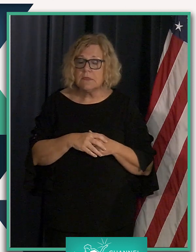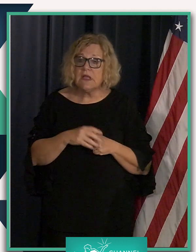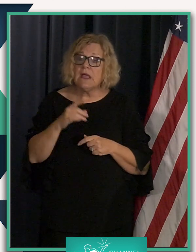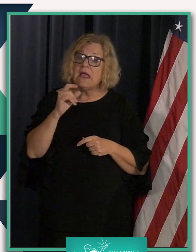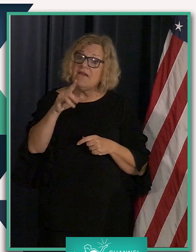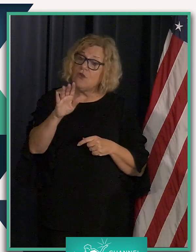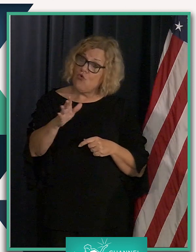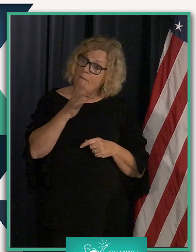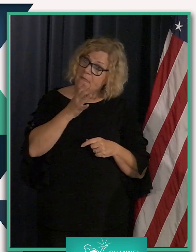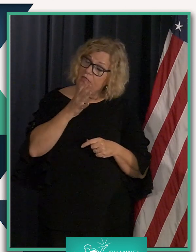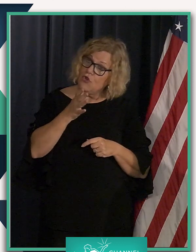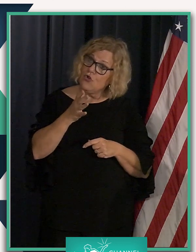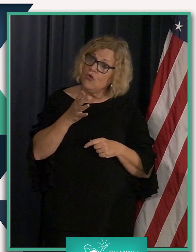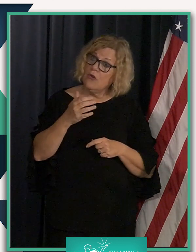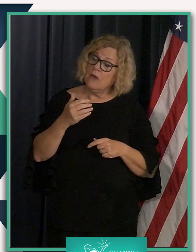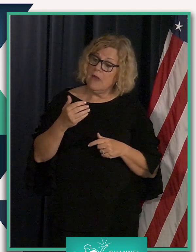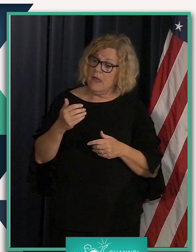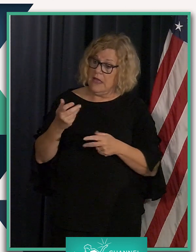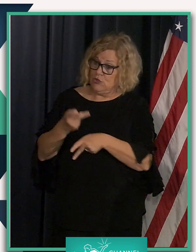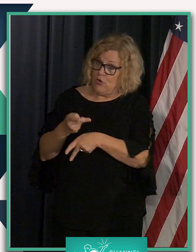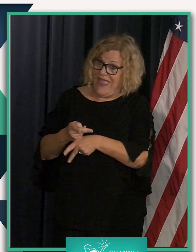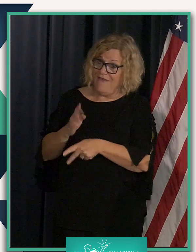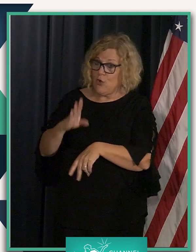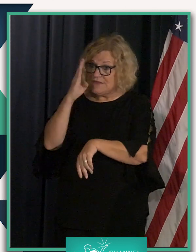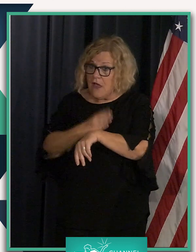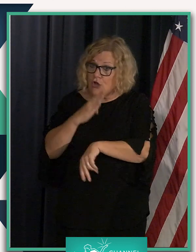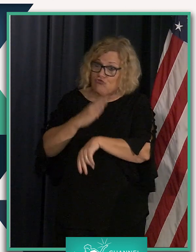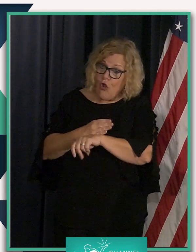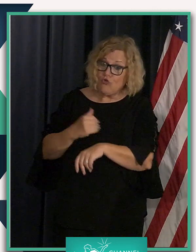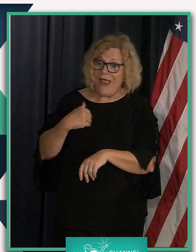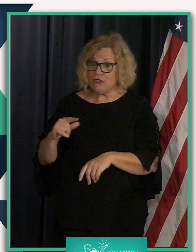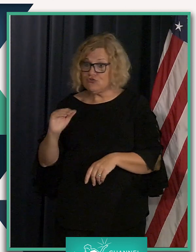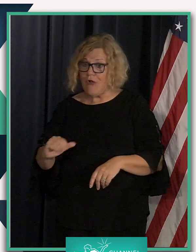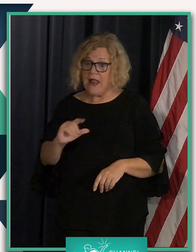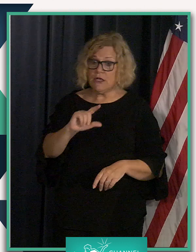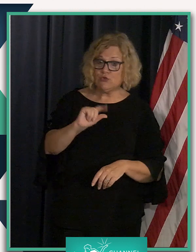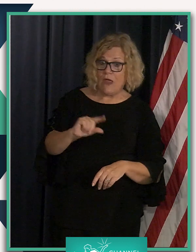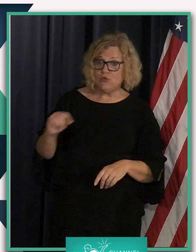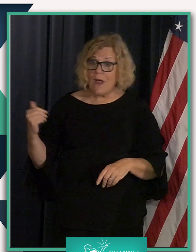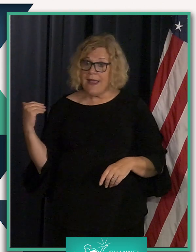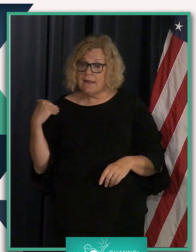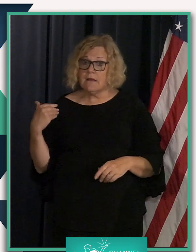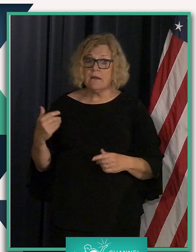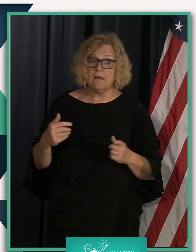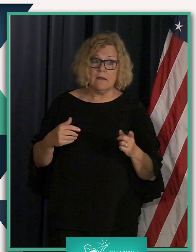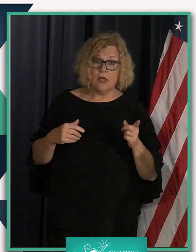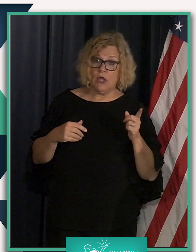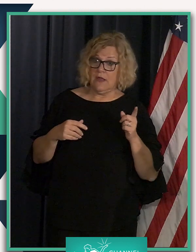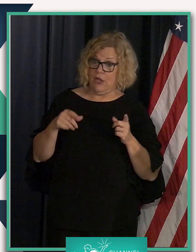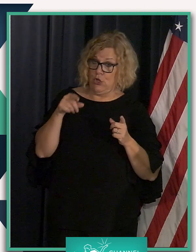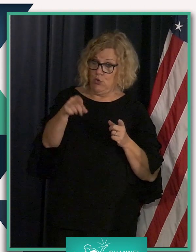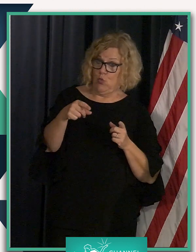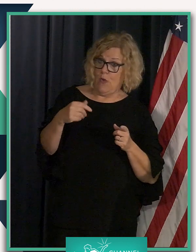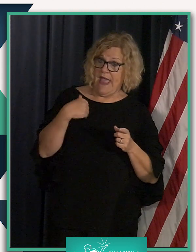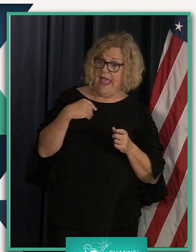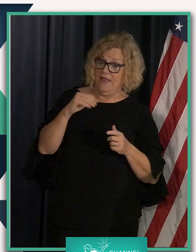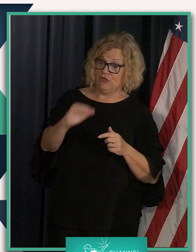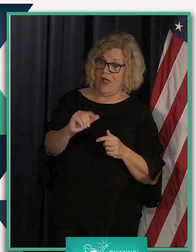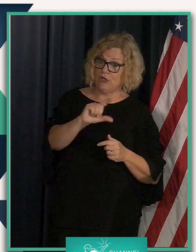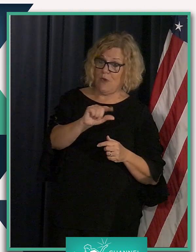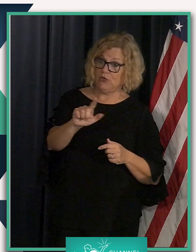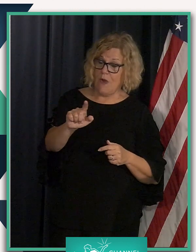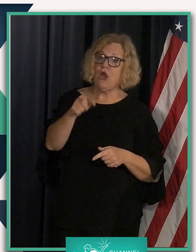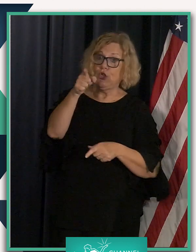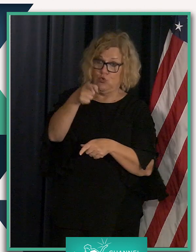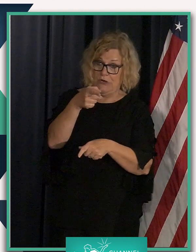Whether your mother had your son or daughter, whoever had the child in 2020, if you have the child in 2021, you are